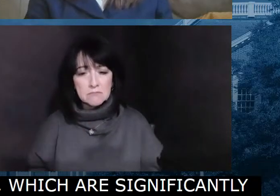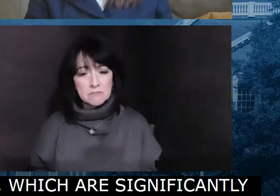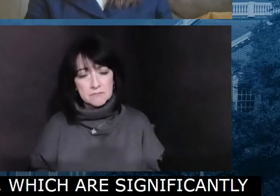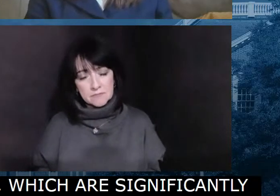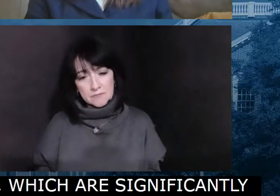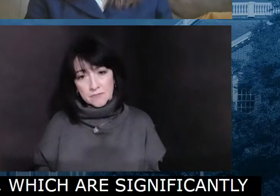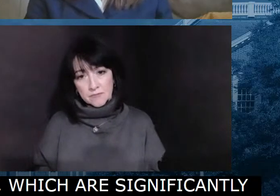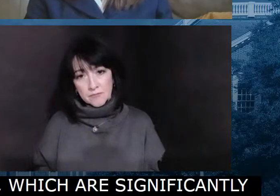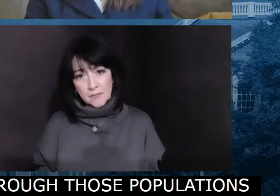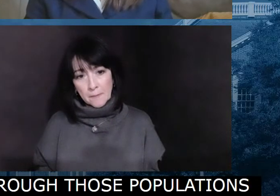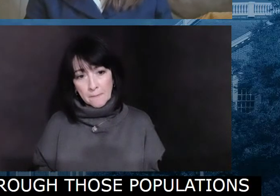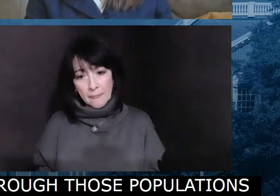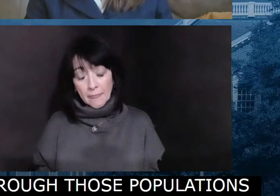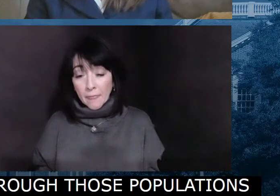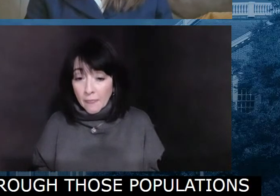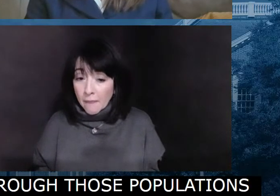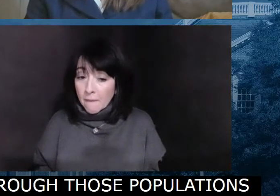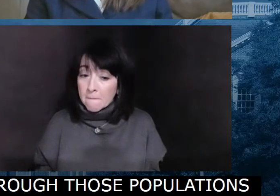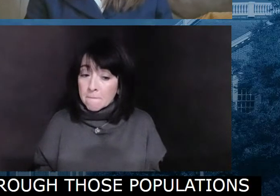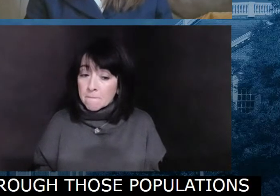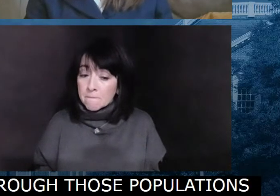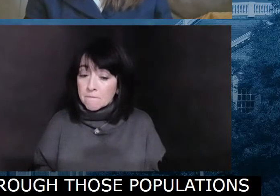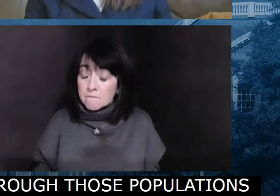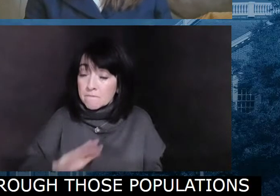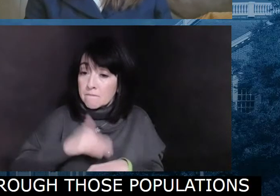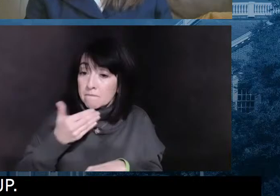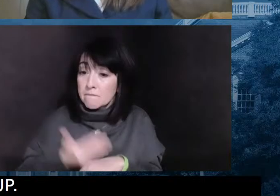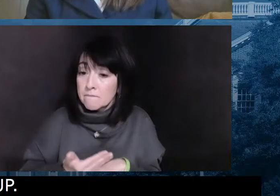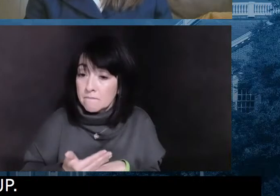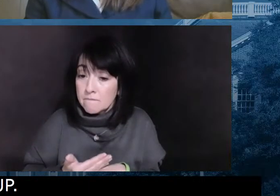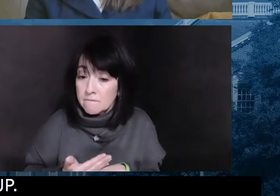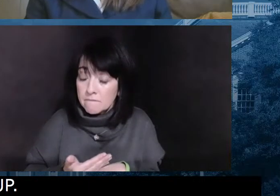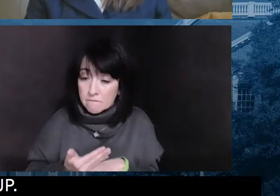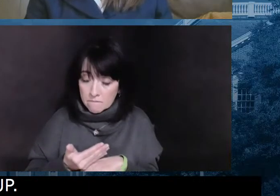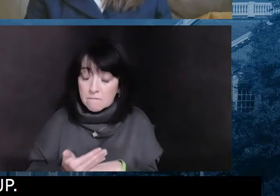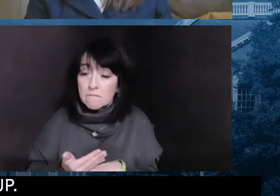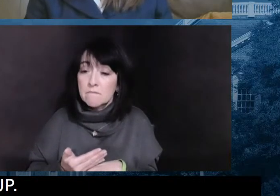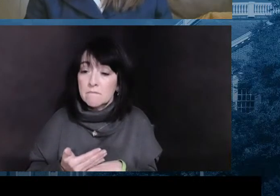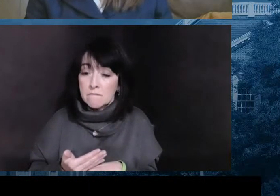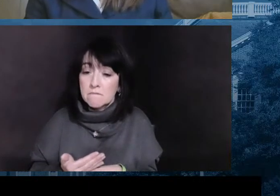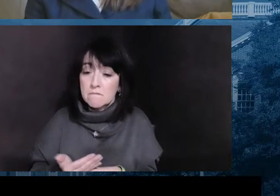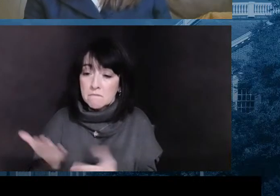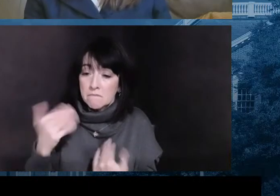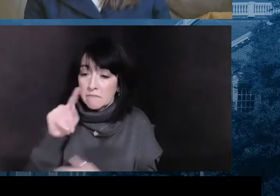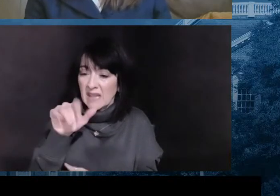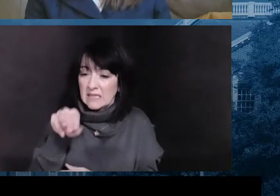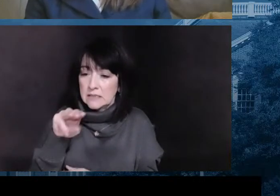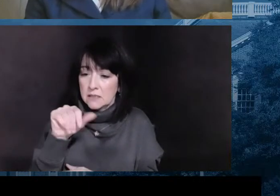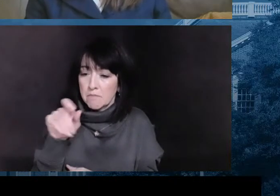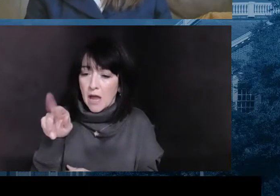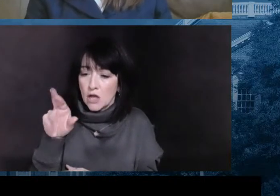All right, next we'll go to Tim Mastro from Delaware State News.